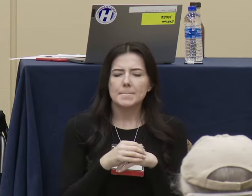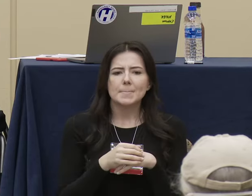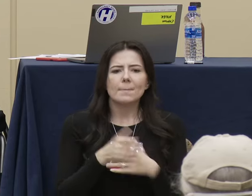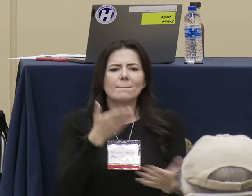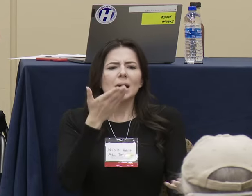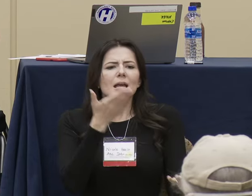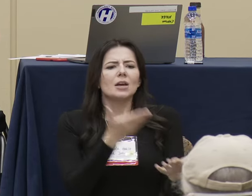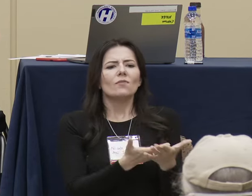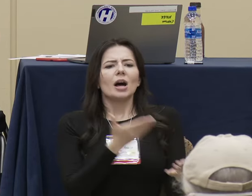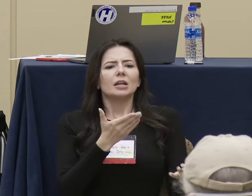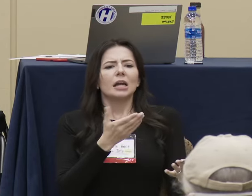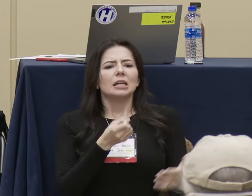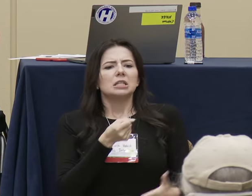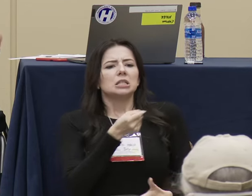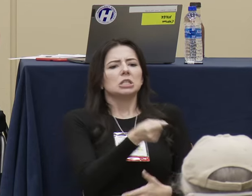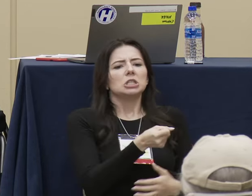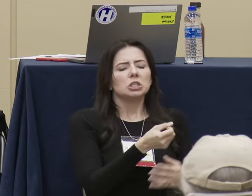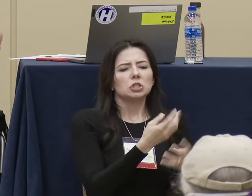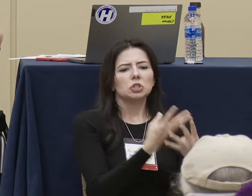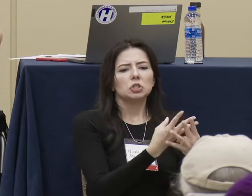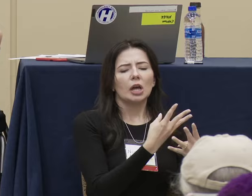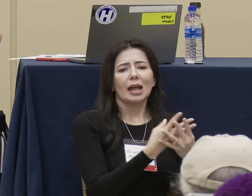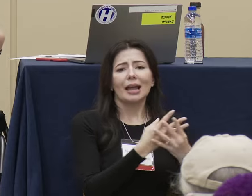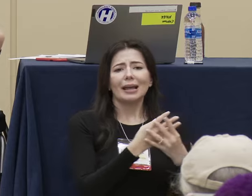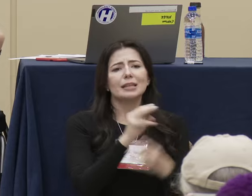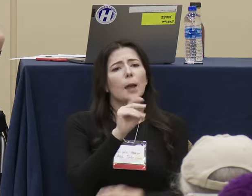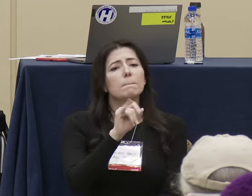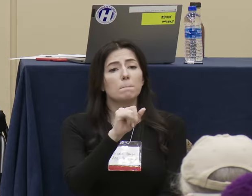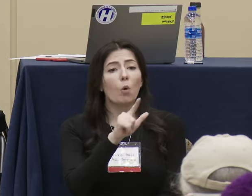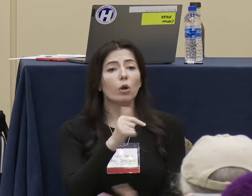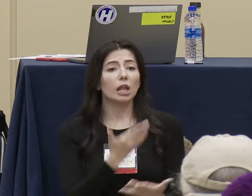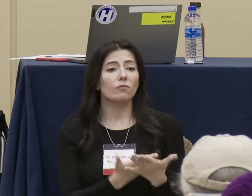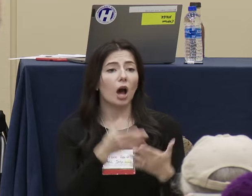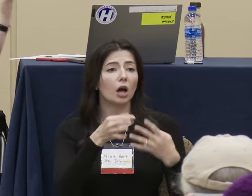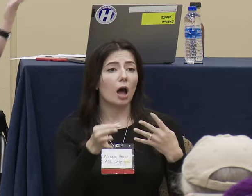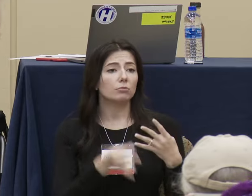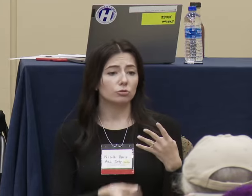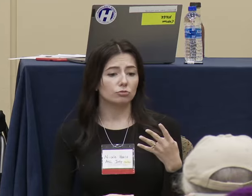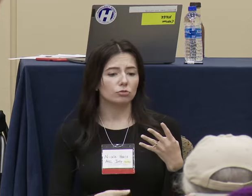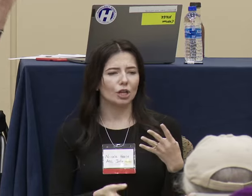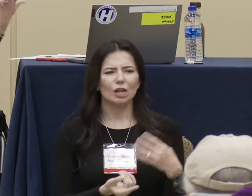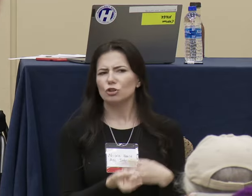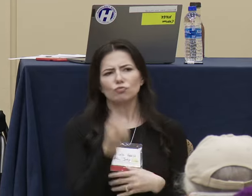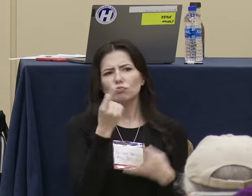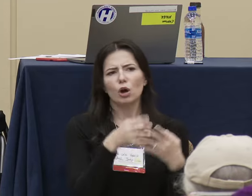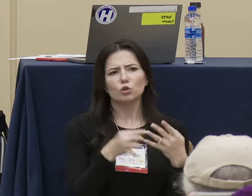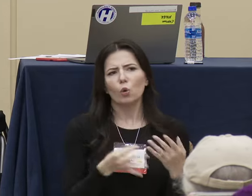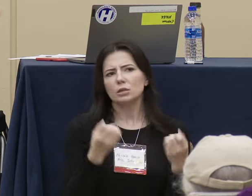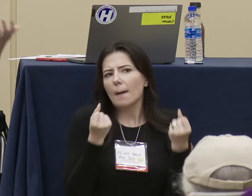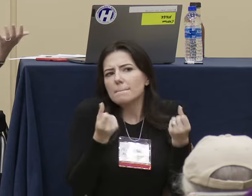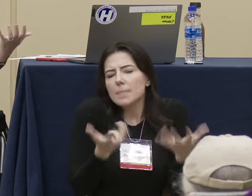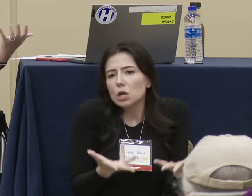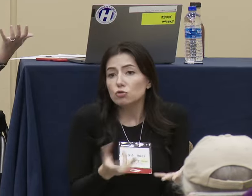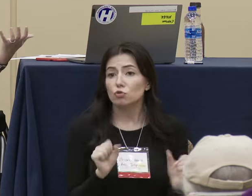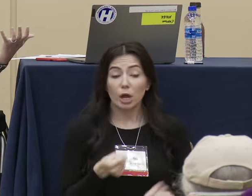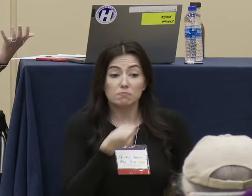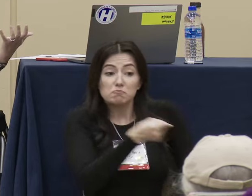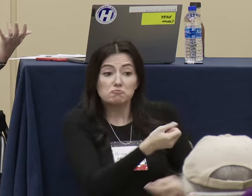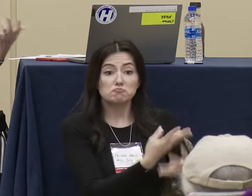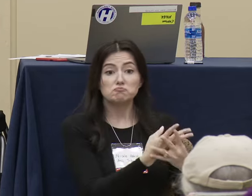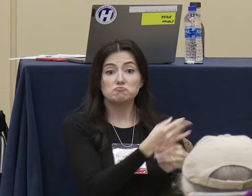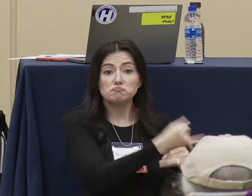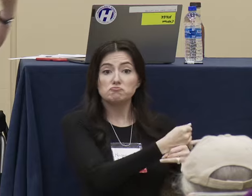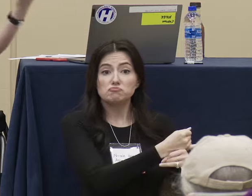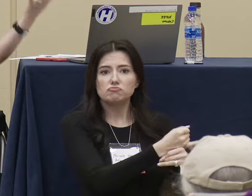validates incarceration as a morally valid choice. It's just one choice out of many. You can either incarcerate